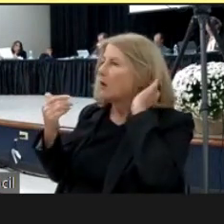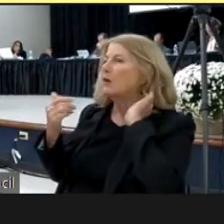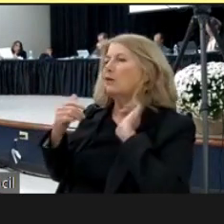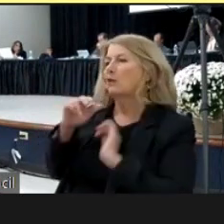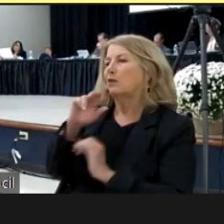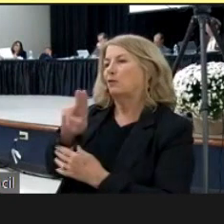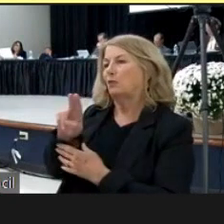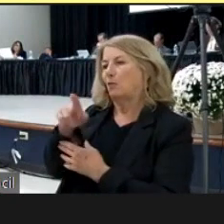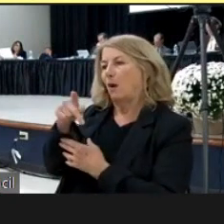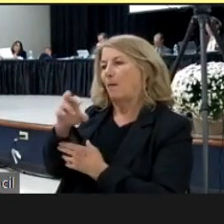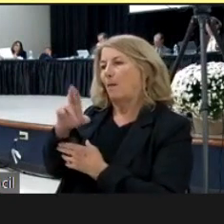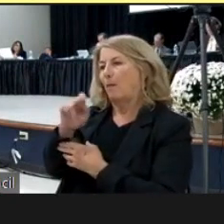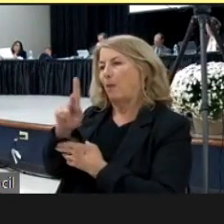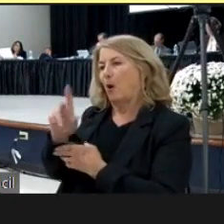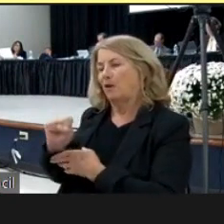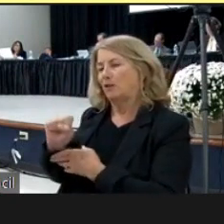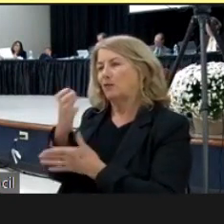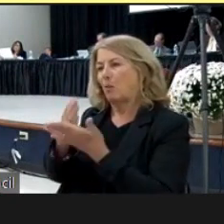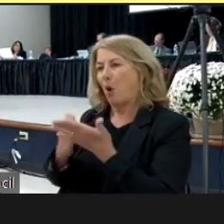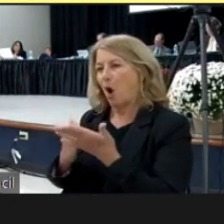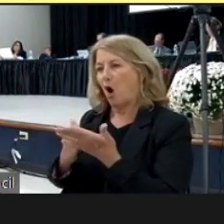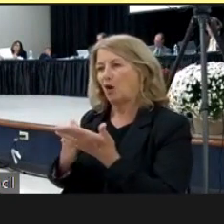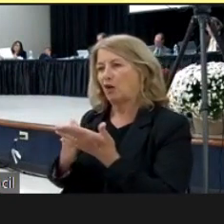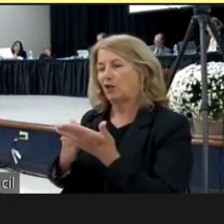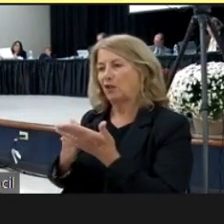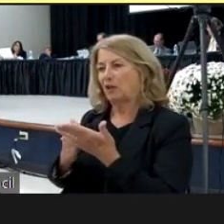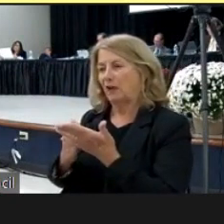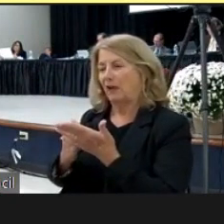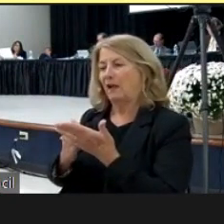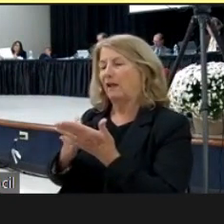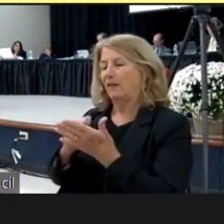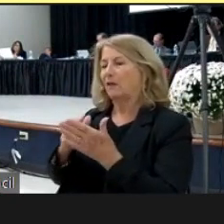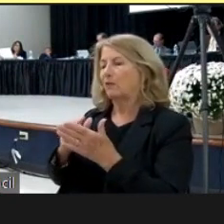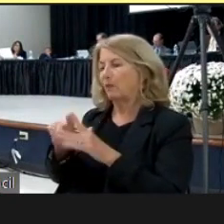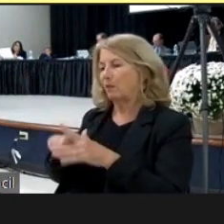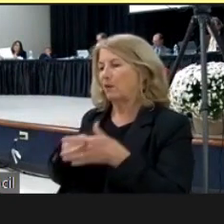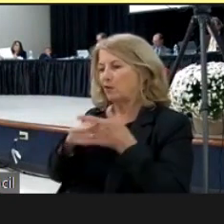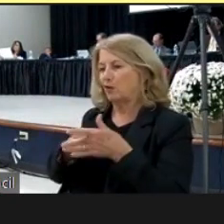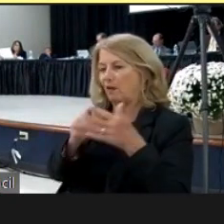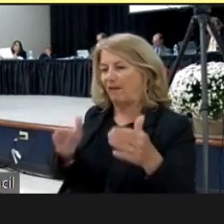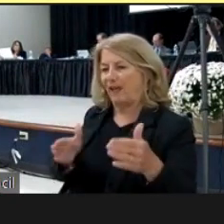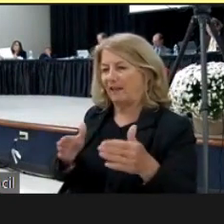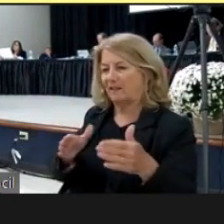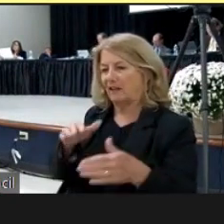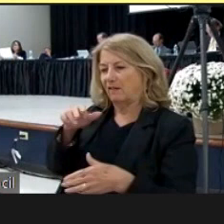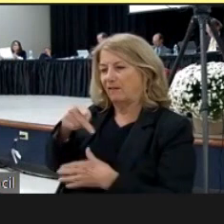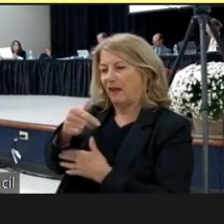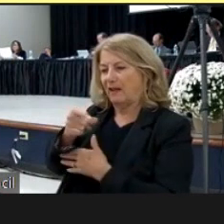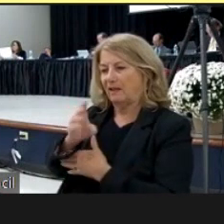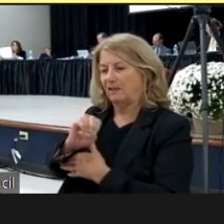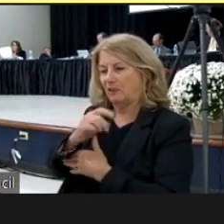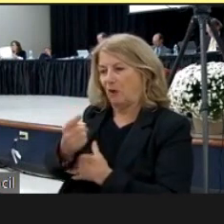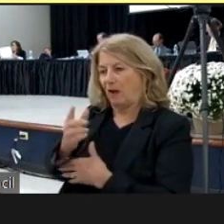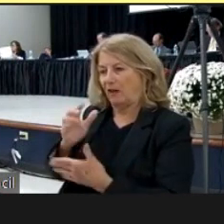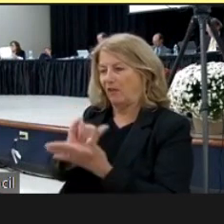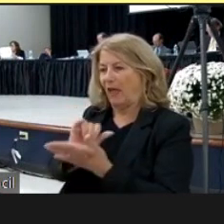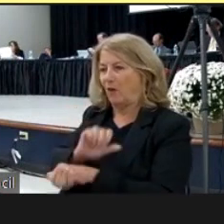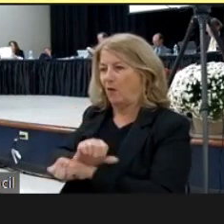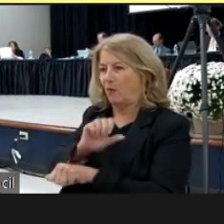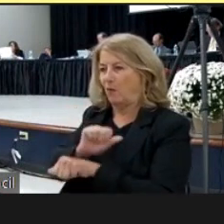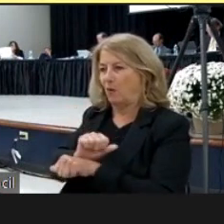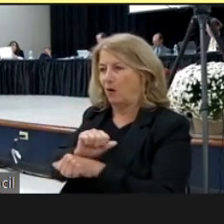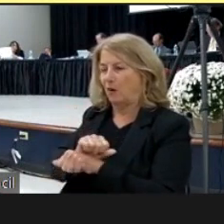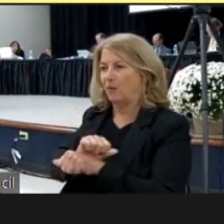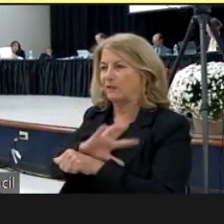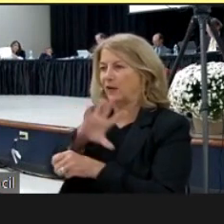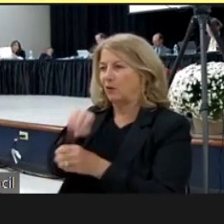Parks, it was the portion that was in the original phase 1. That work was kind of put into a larger contract